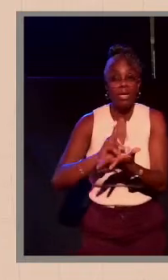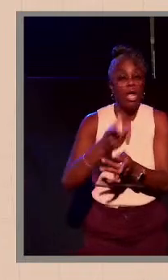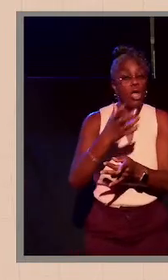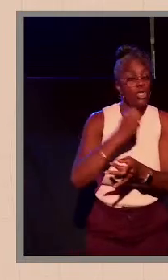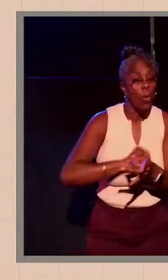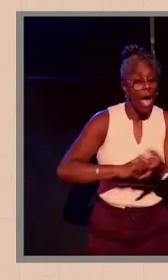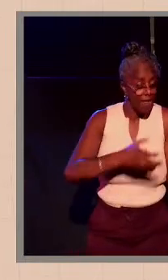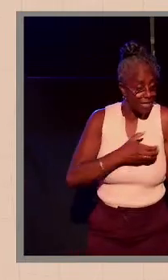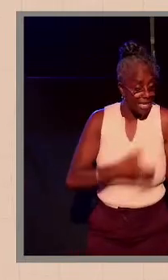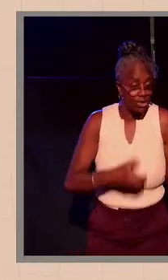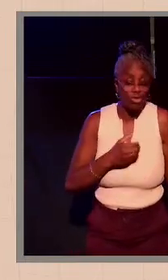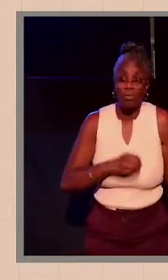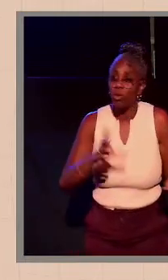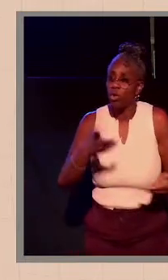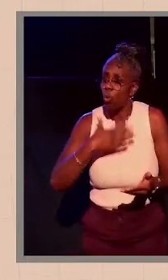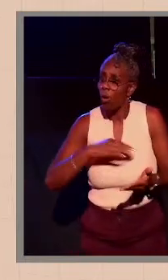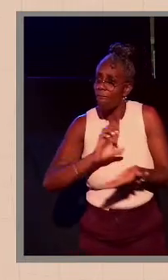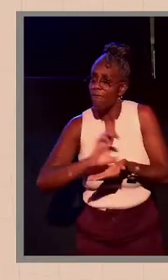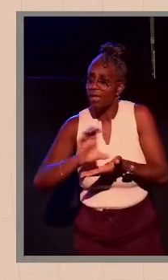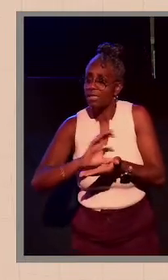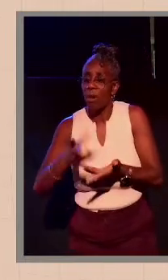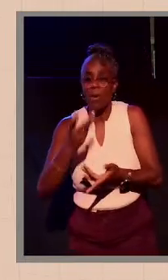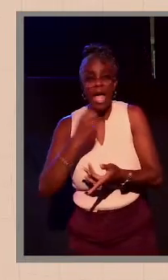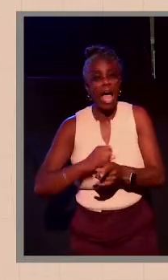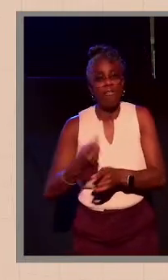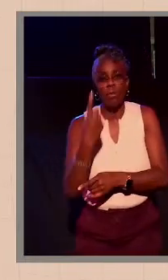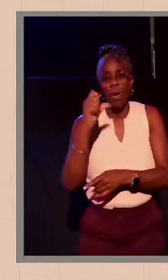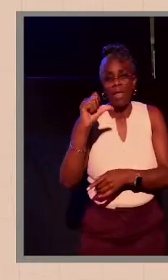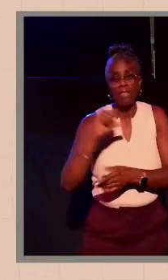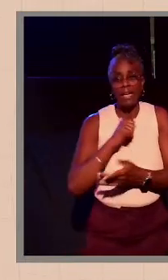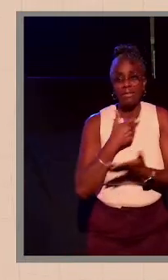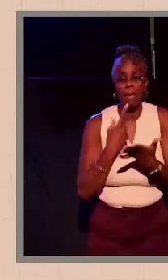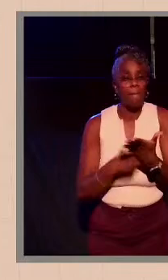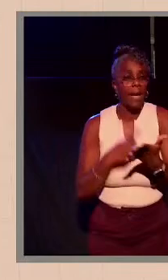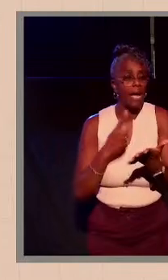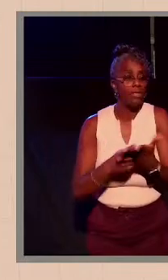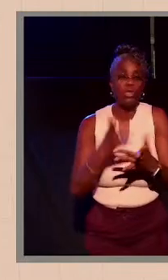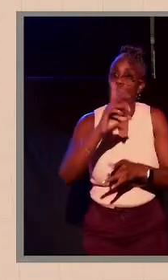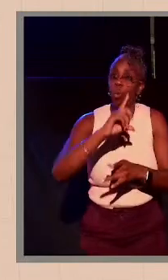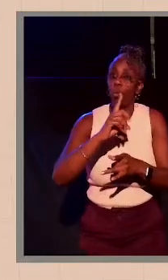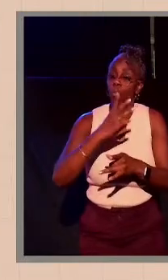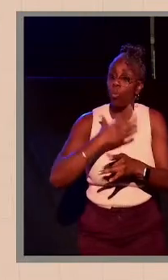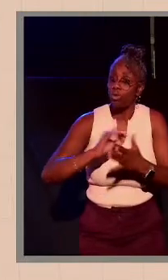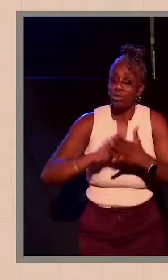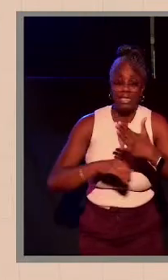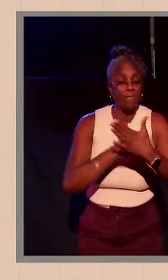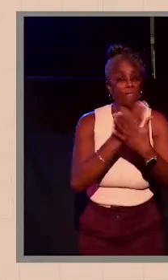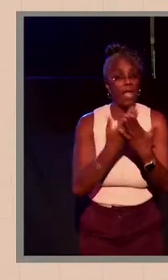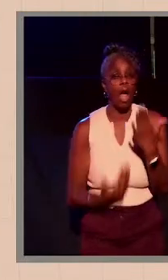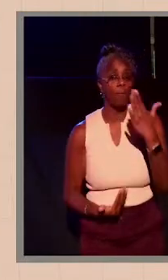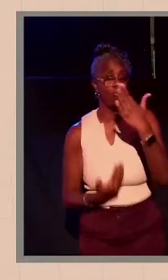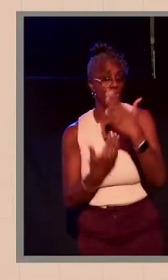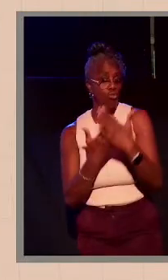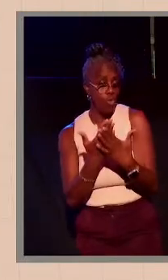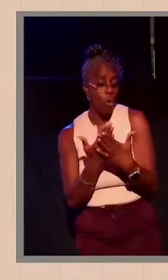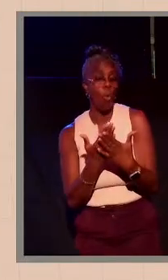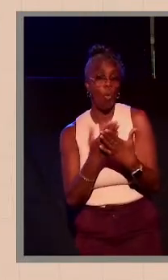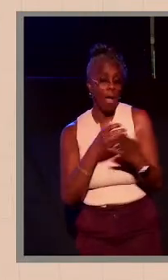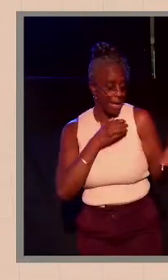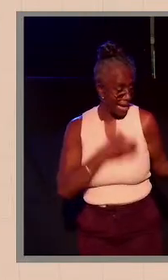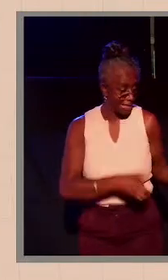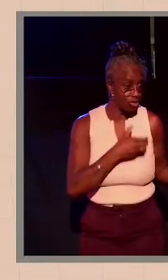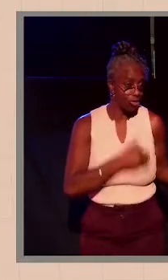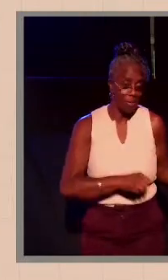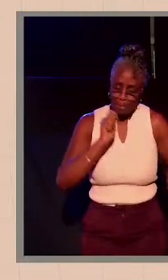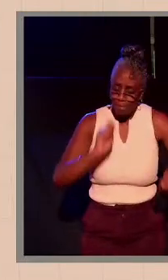need some funding for, we have some seed funding pots for £1,000 for people who are looking to develop new instruments. So please come along to that if you're interested in that. We'll be